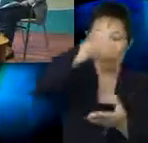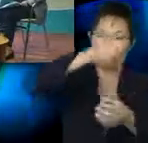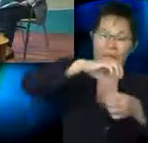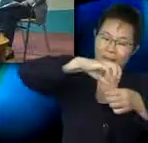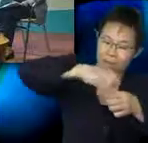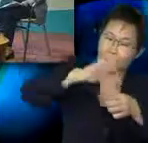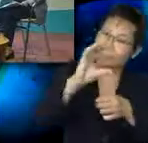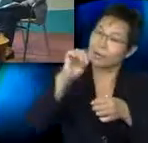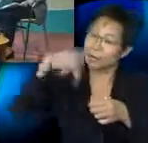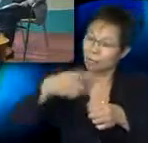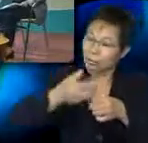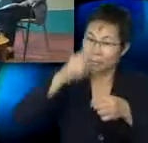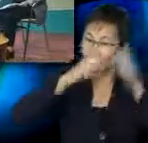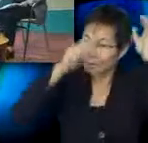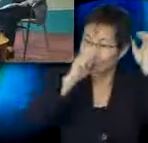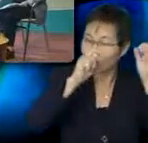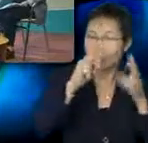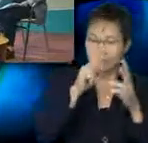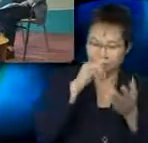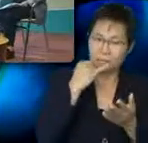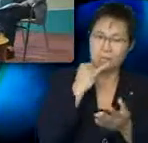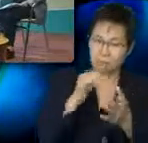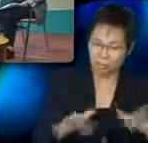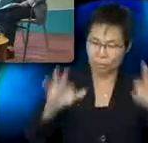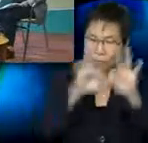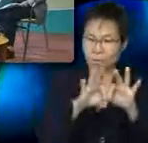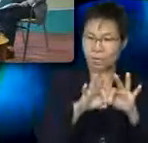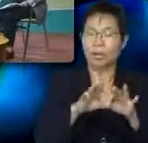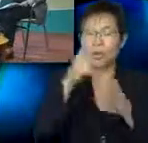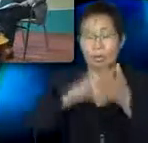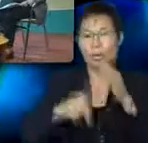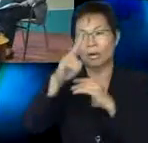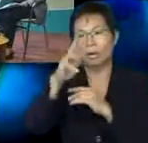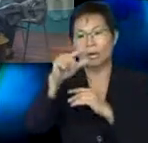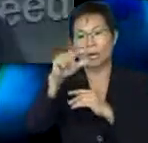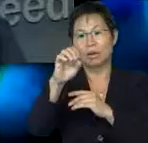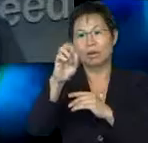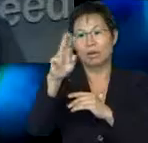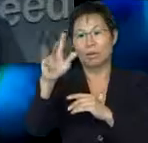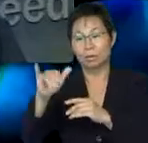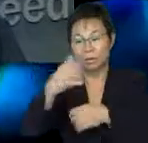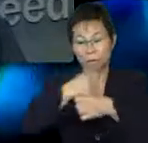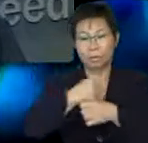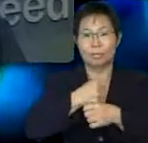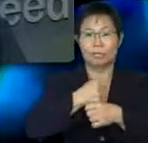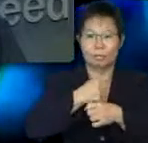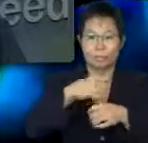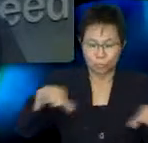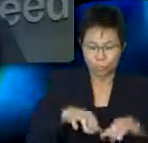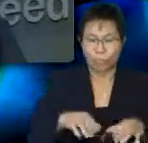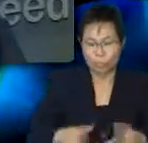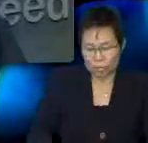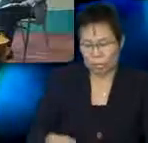so it's very important there. And then the other thing, I think what Gauri managed to do was to provide the